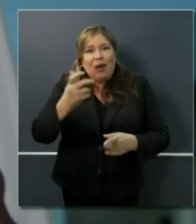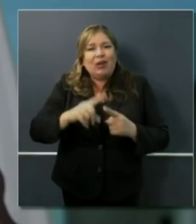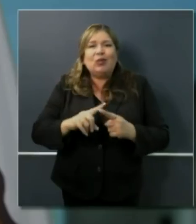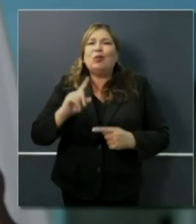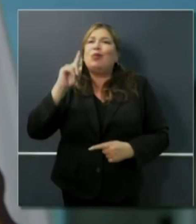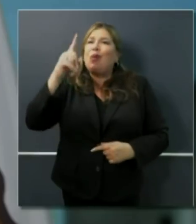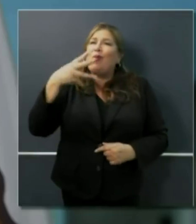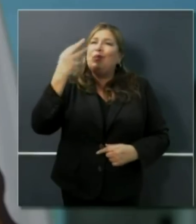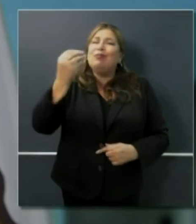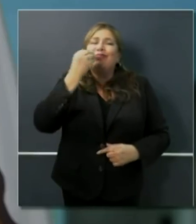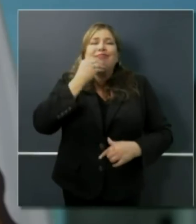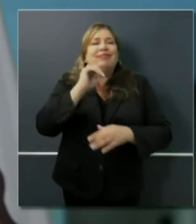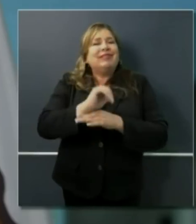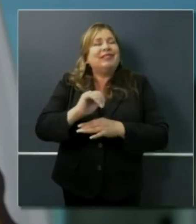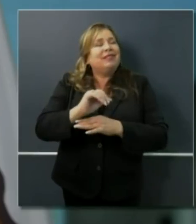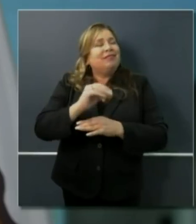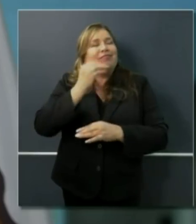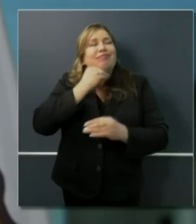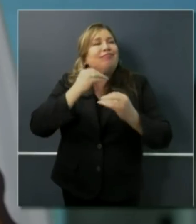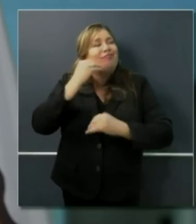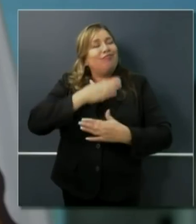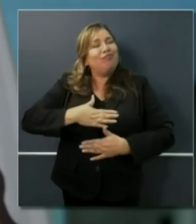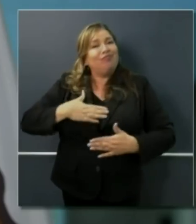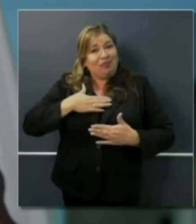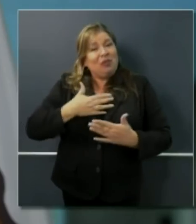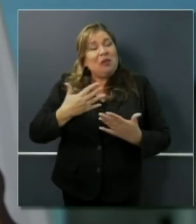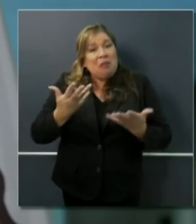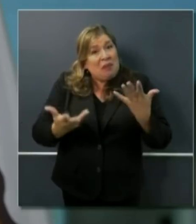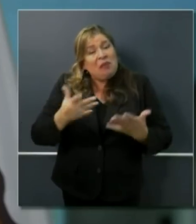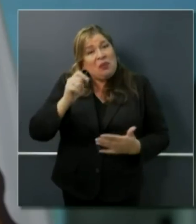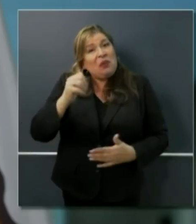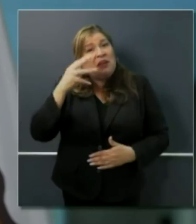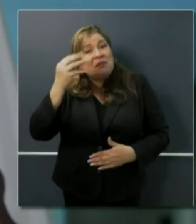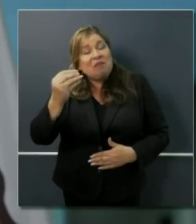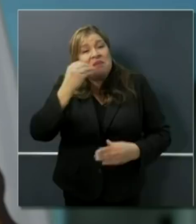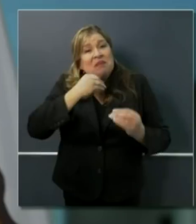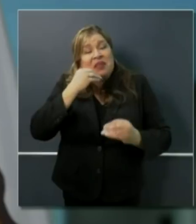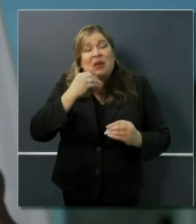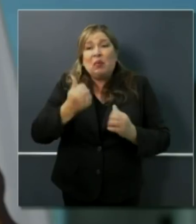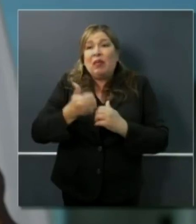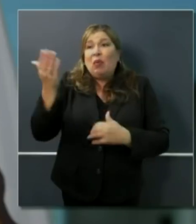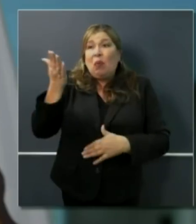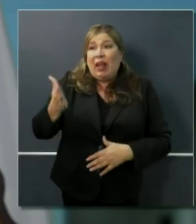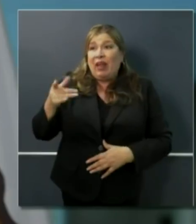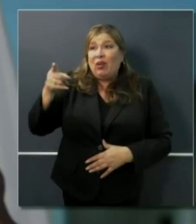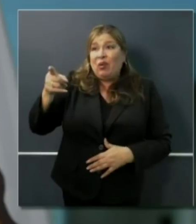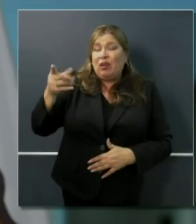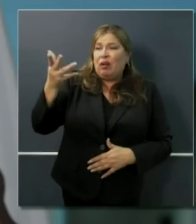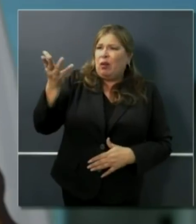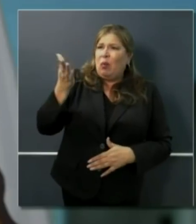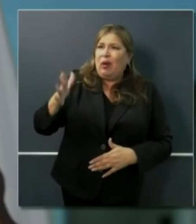dinner, as the doctor said, you may be having dinner with a waiter wearing gloves, maybe a face